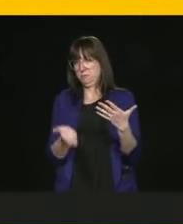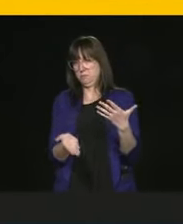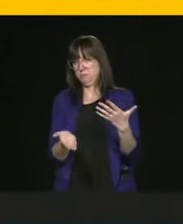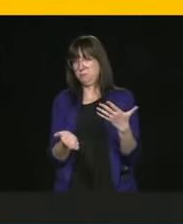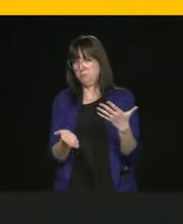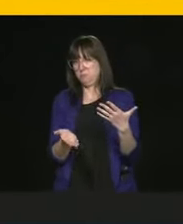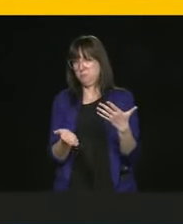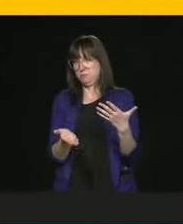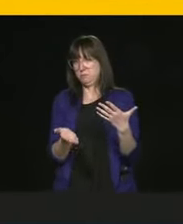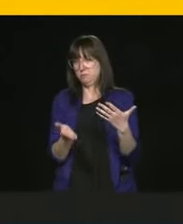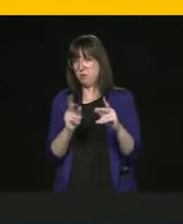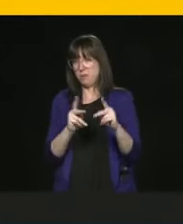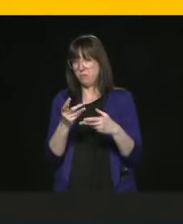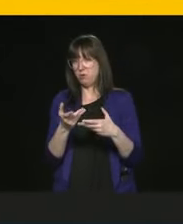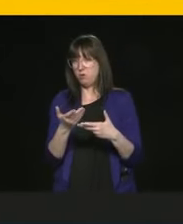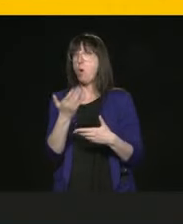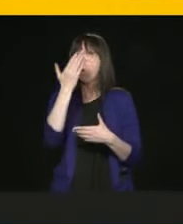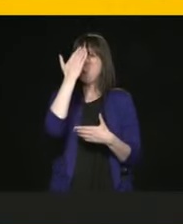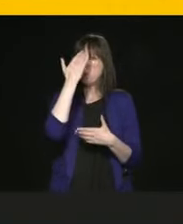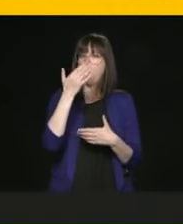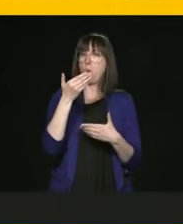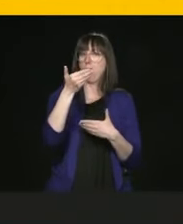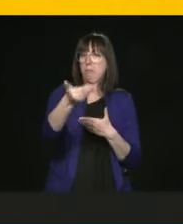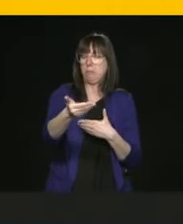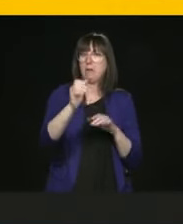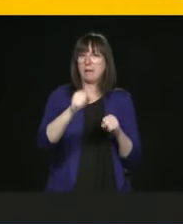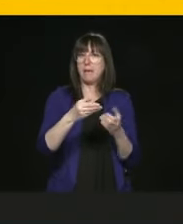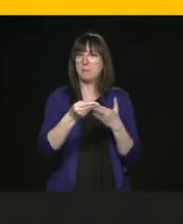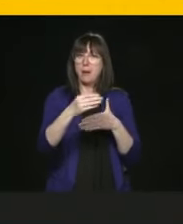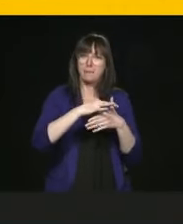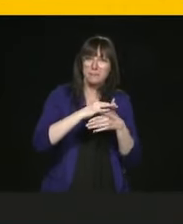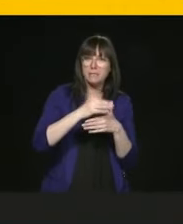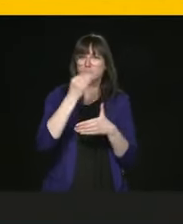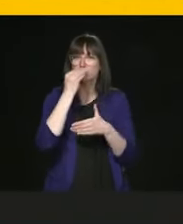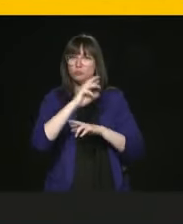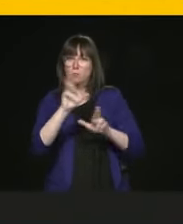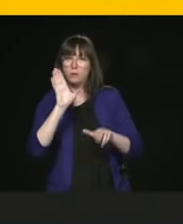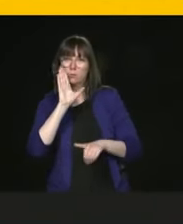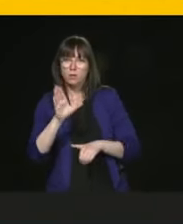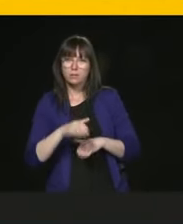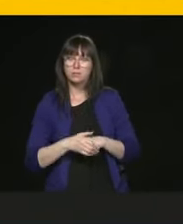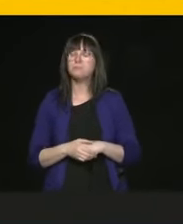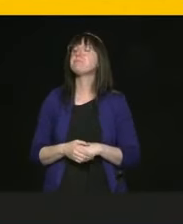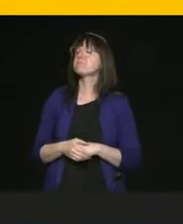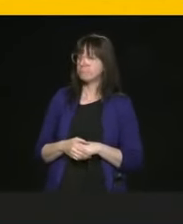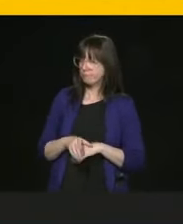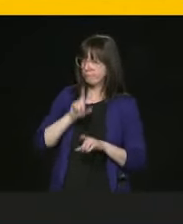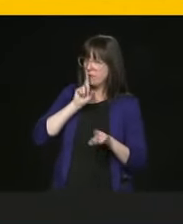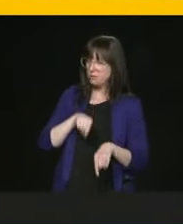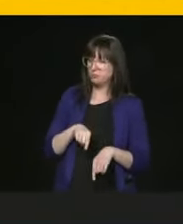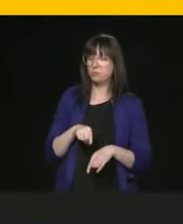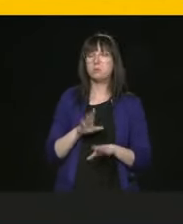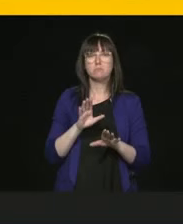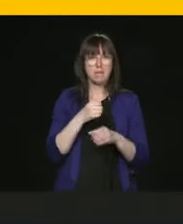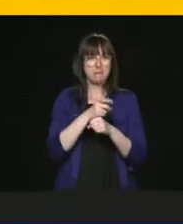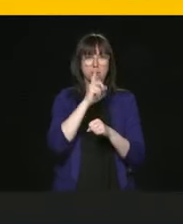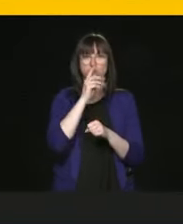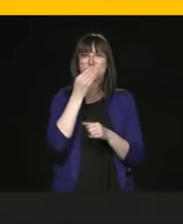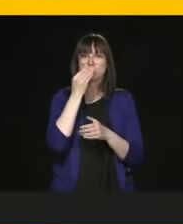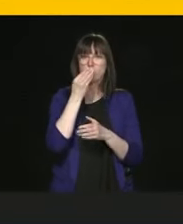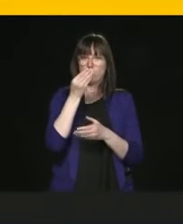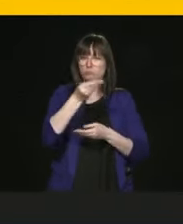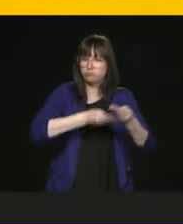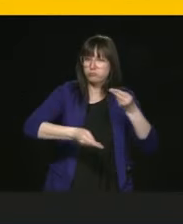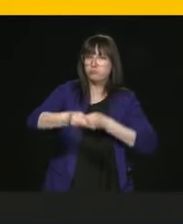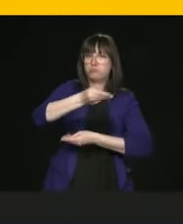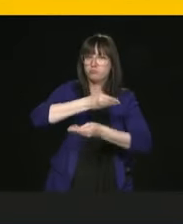be able to buy meat and food in the coming months? Ensuring the continued flow of groceries and our